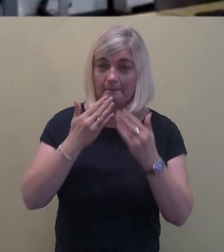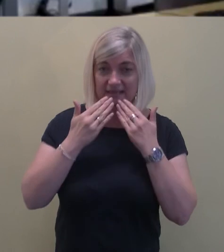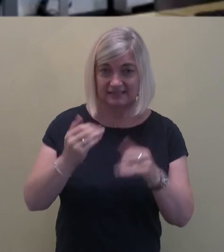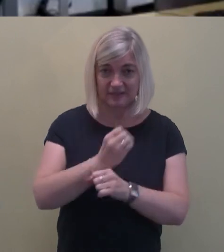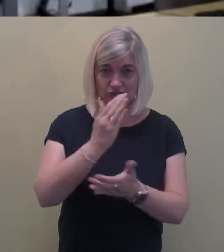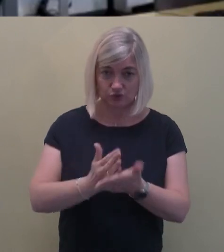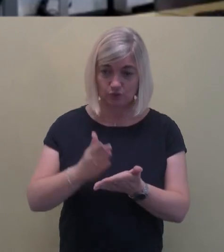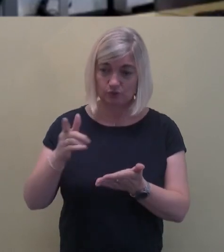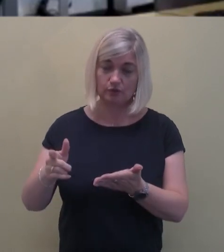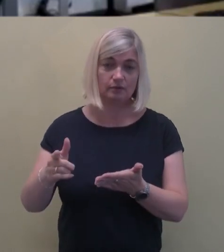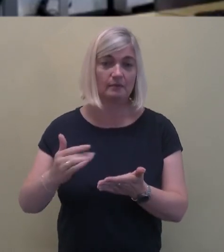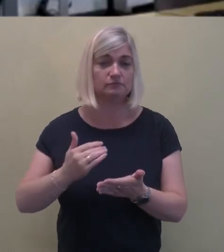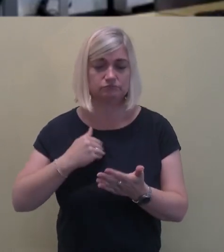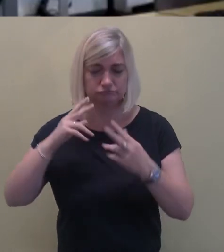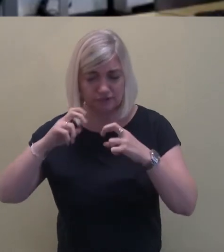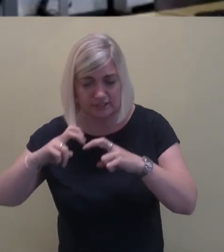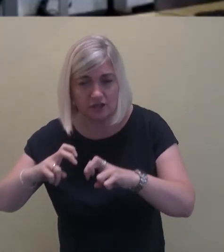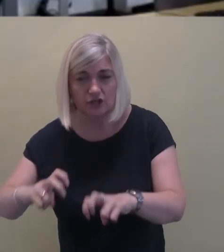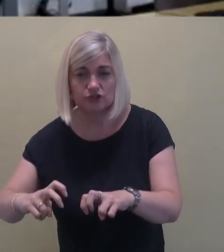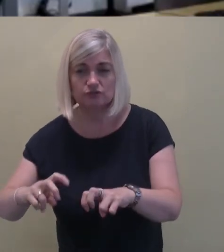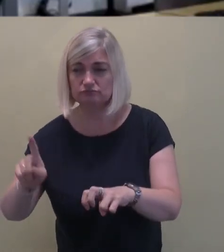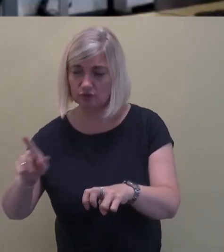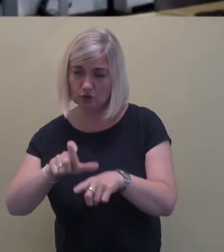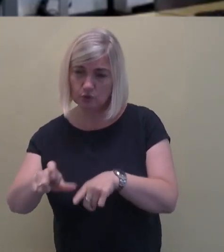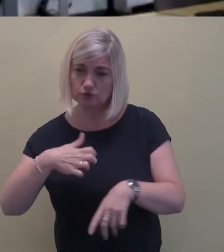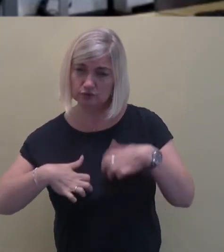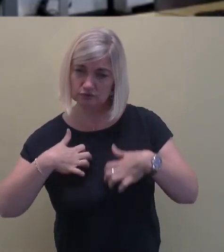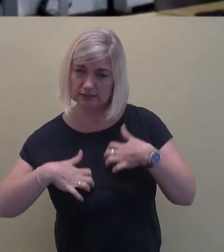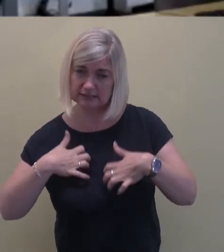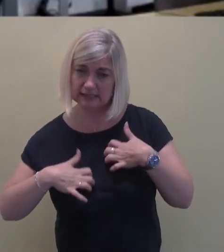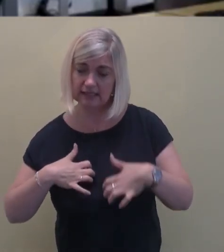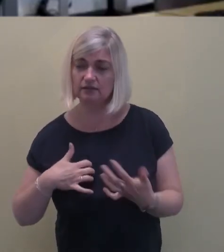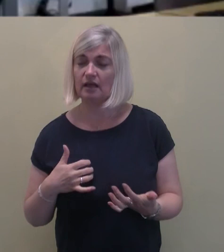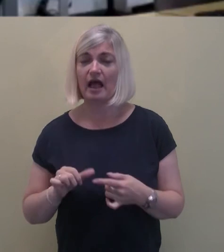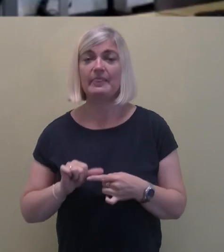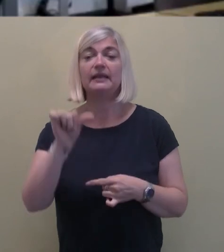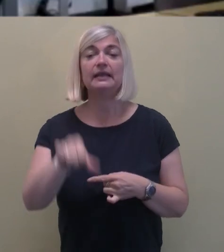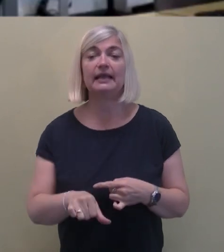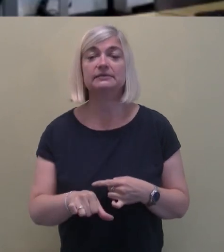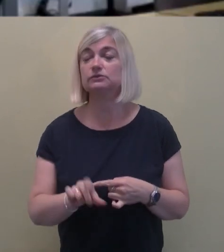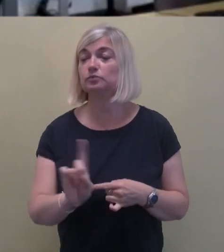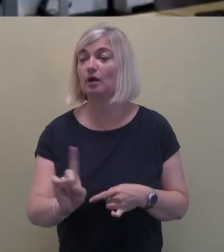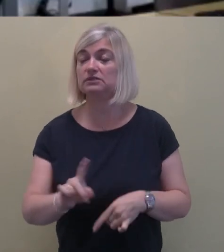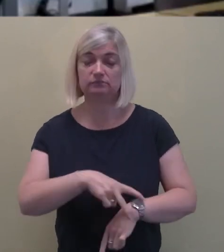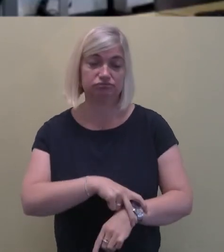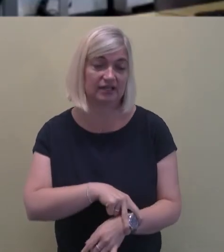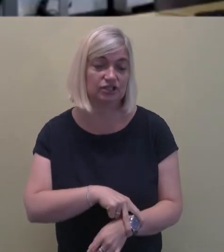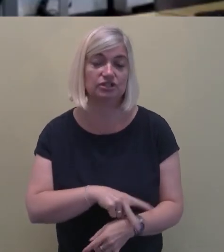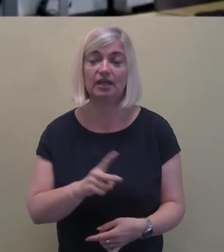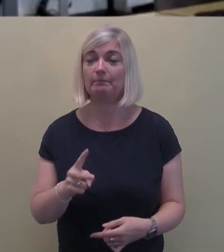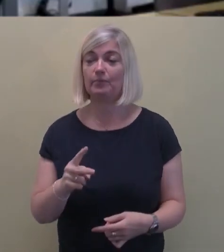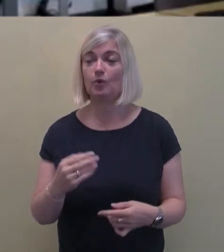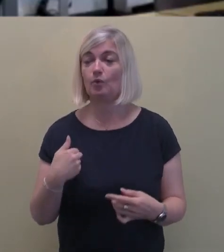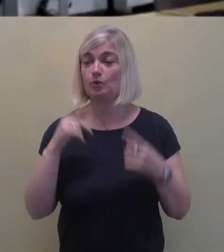Just finally, final point for everyone, just make sure you do plenty of research around the course you wish to study, where it will